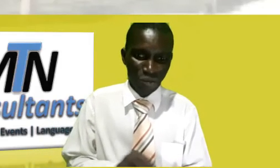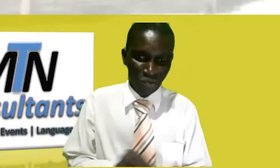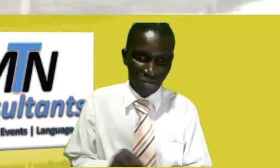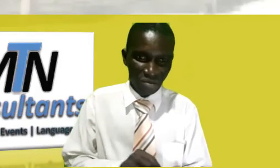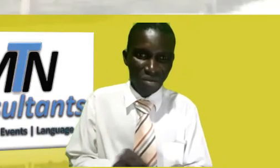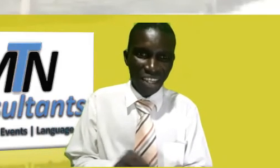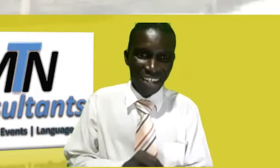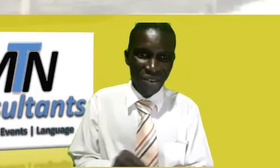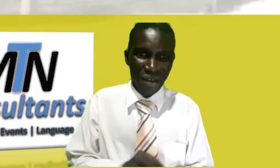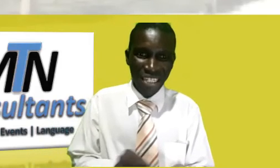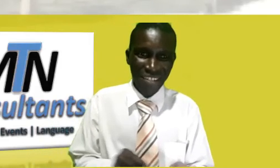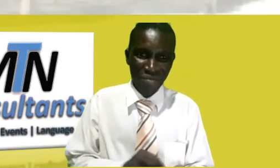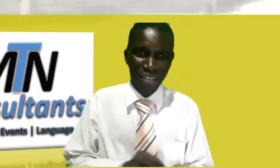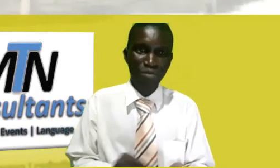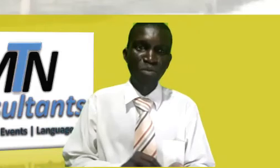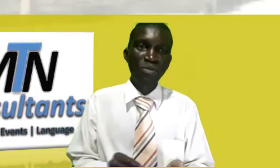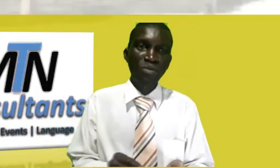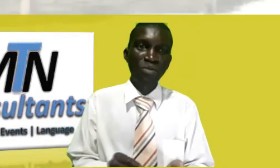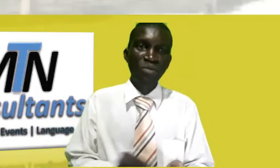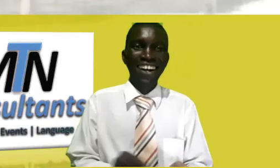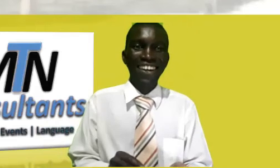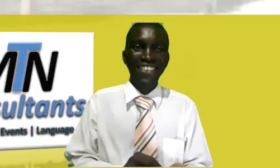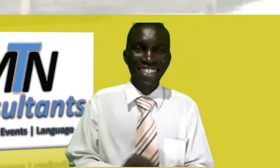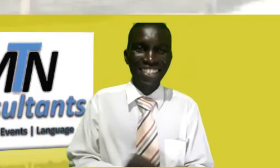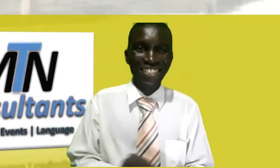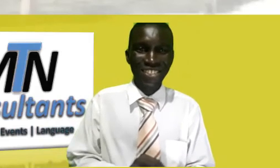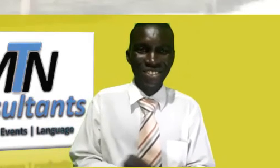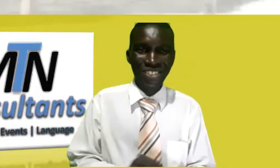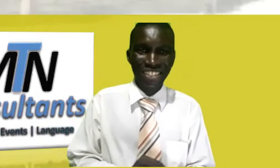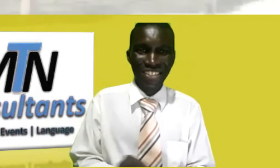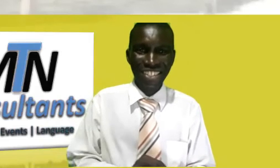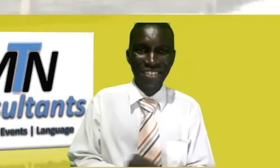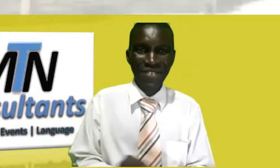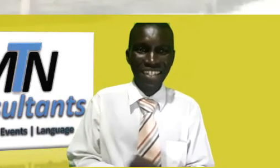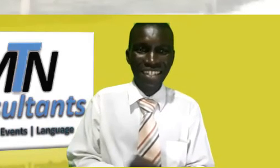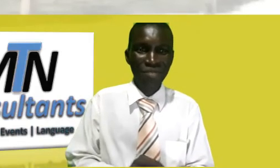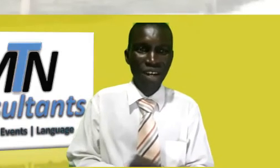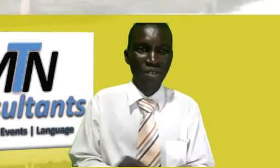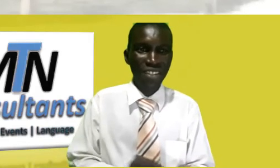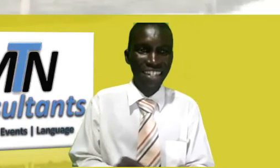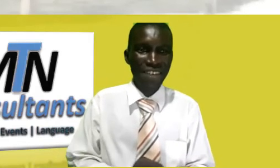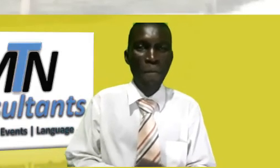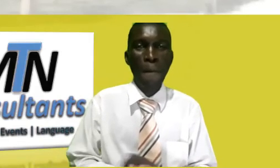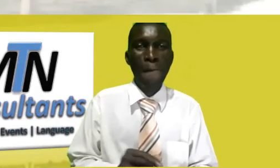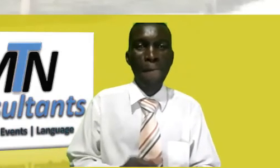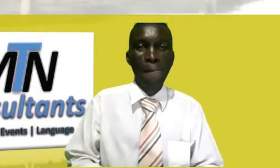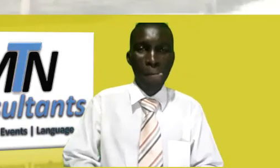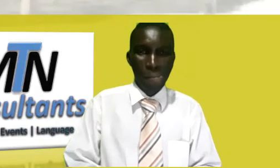airtime and you are meeting me. Now introduce yourself and ask me about the